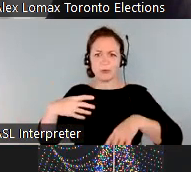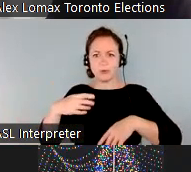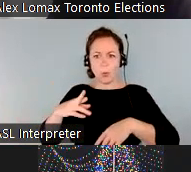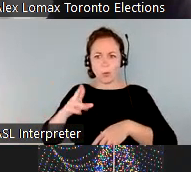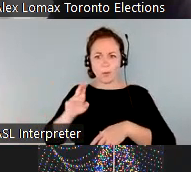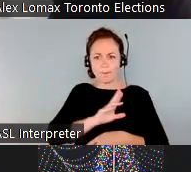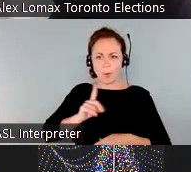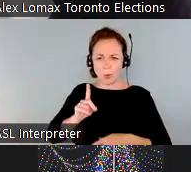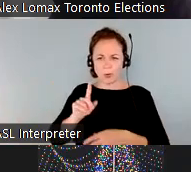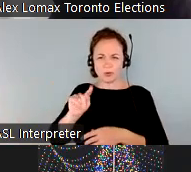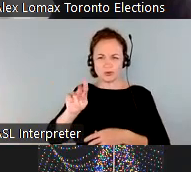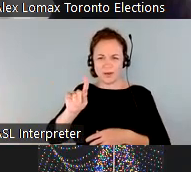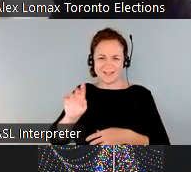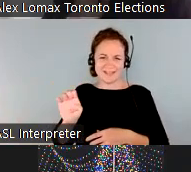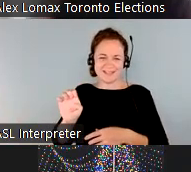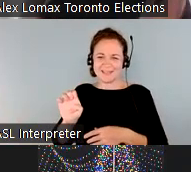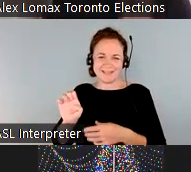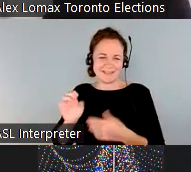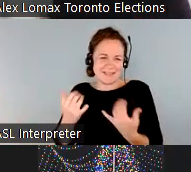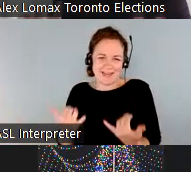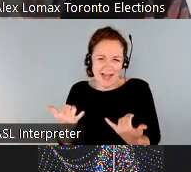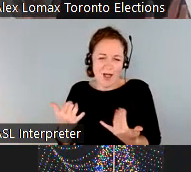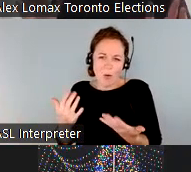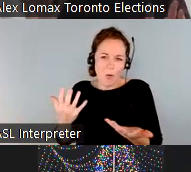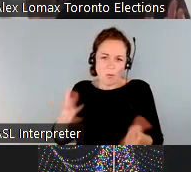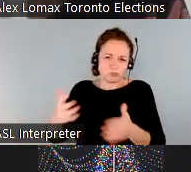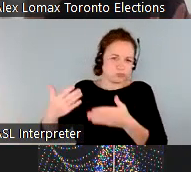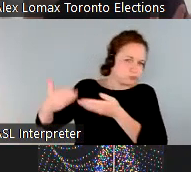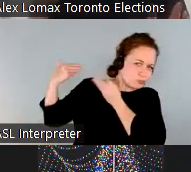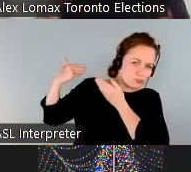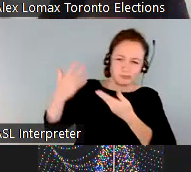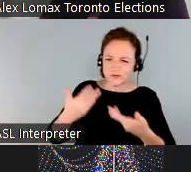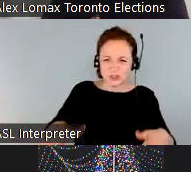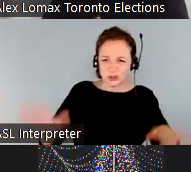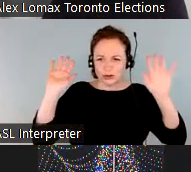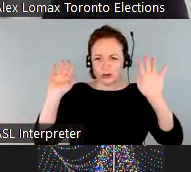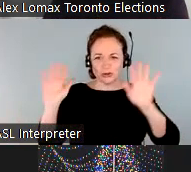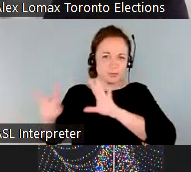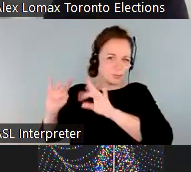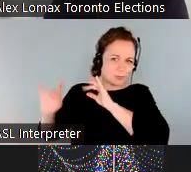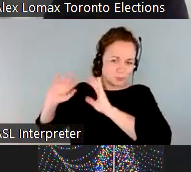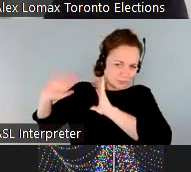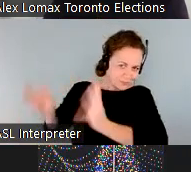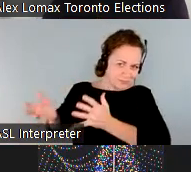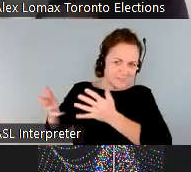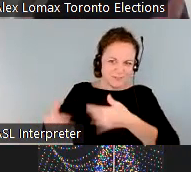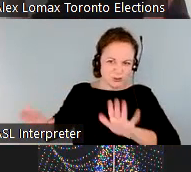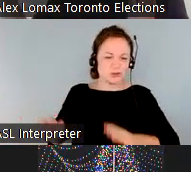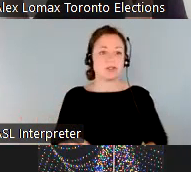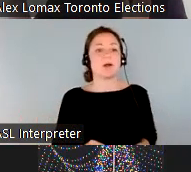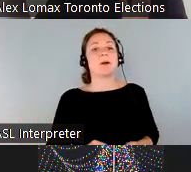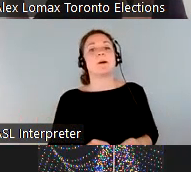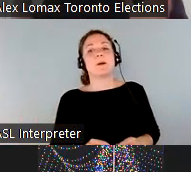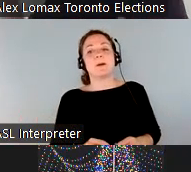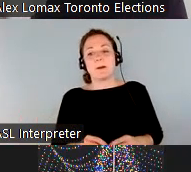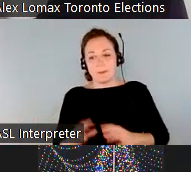because at this point in the election cycle, those things are now, well, obviously the candidates have now been nominated, and